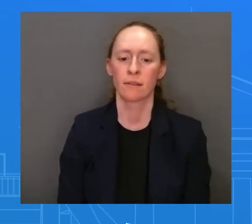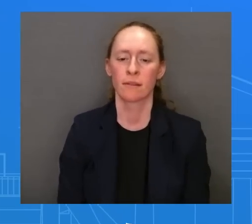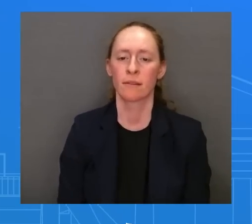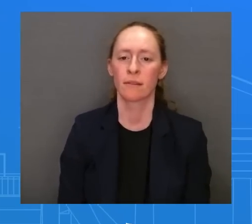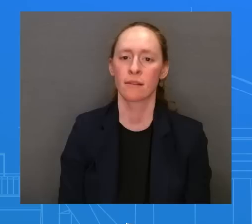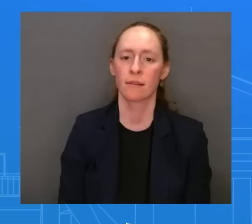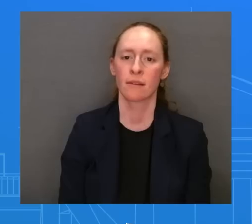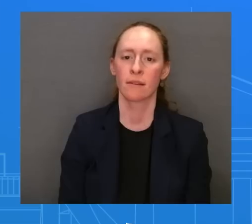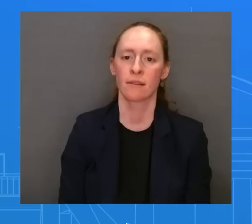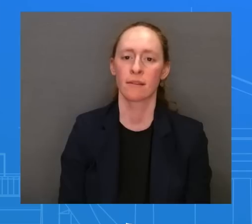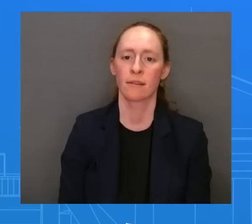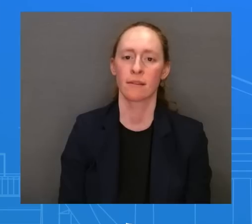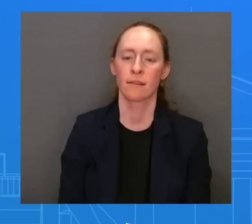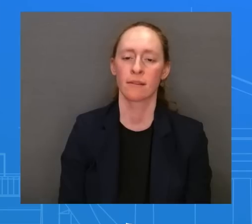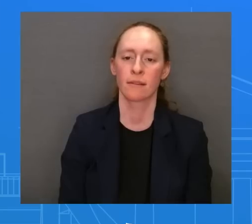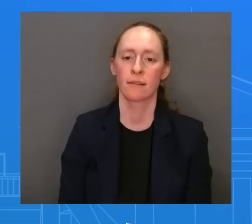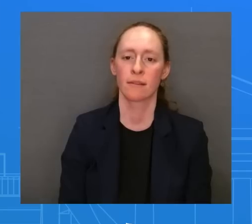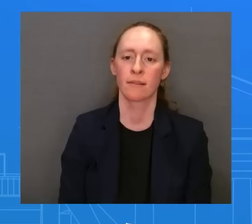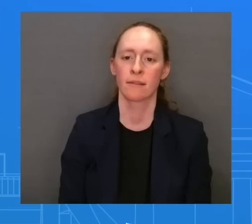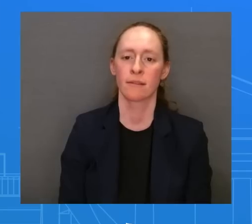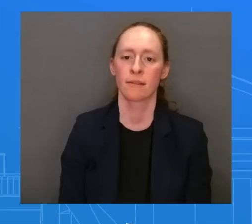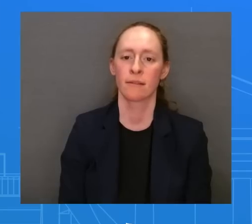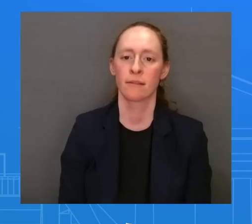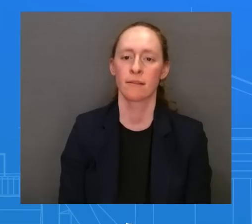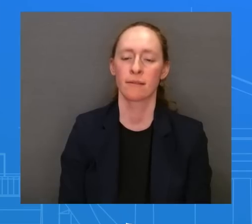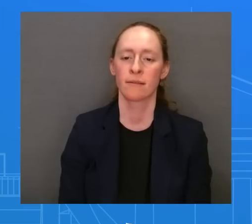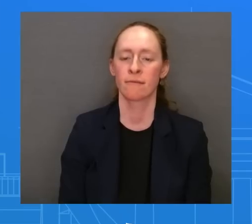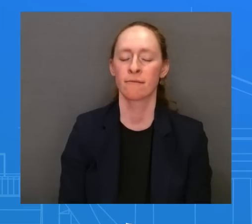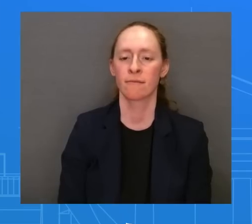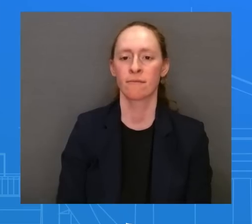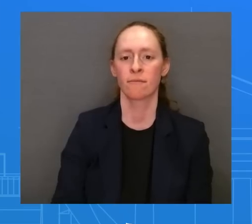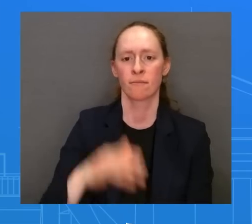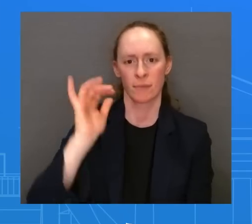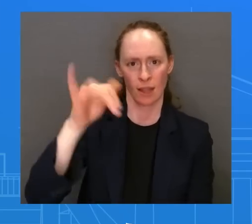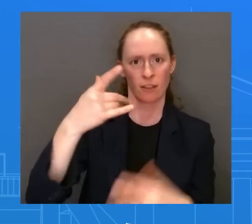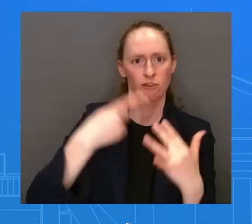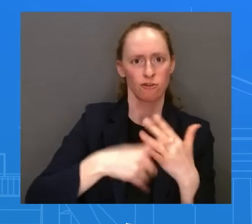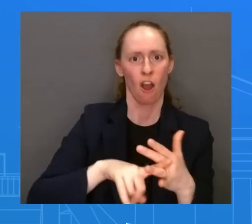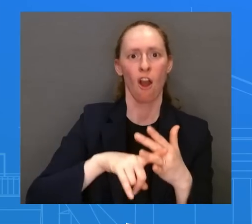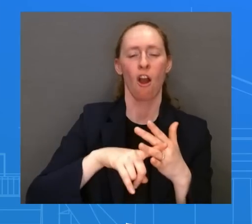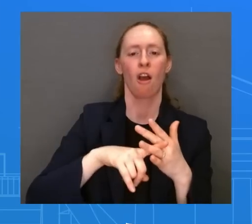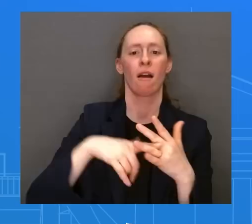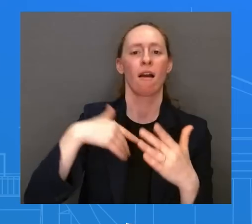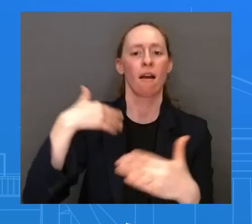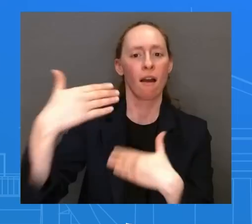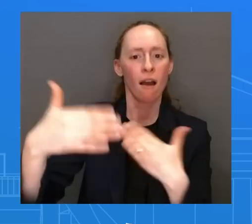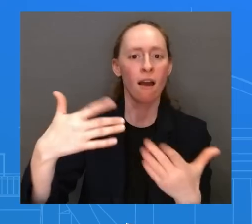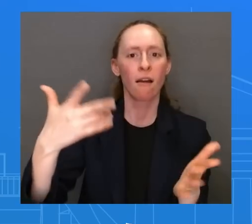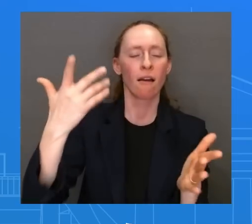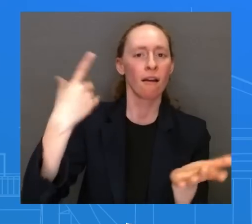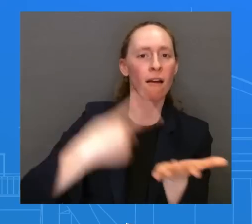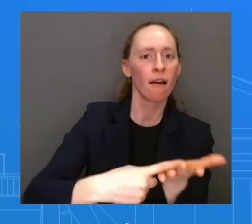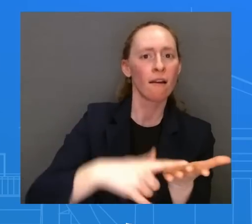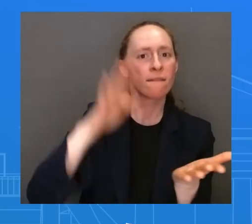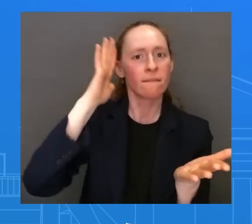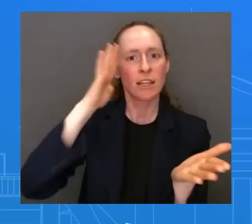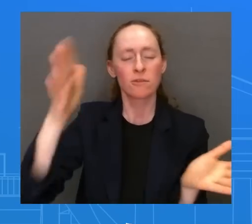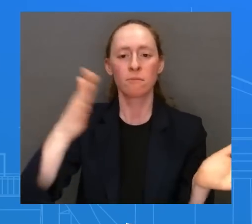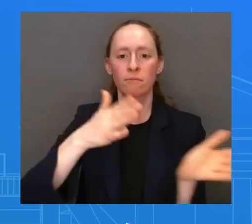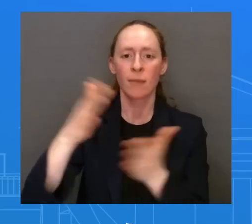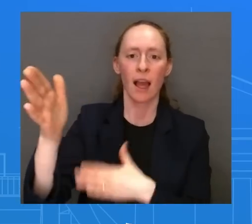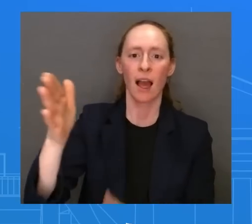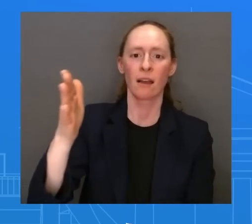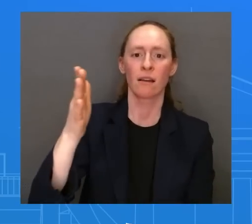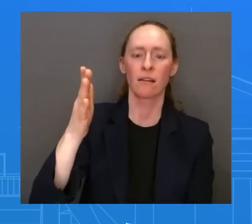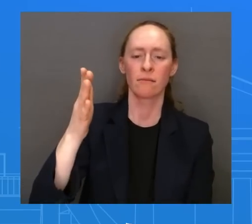executed on but it doesn't mean that we didn't order or look for amendments and changes and that kind of thing that's one